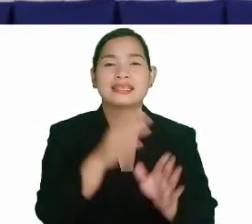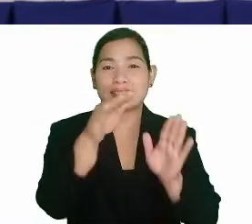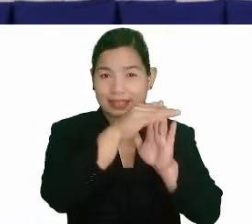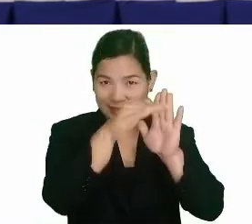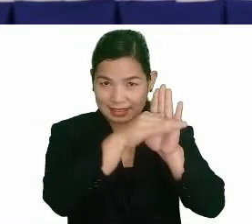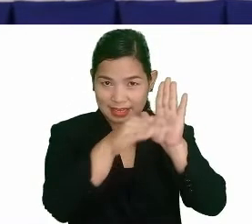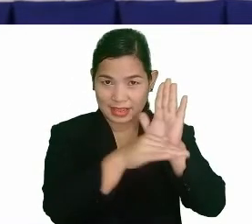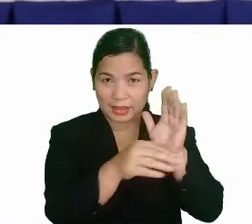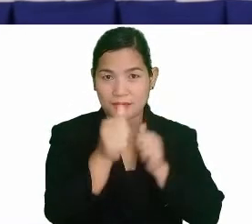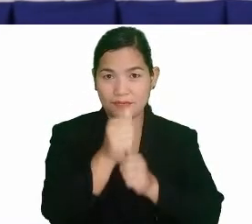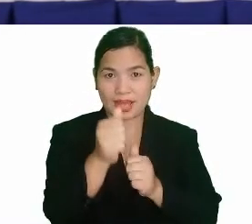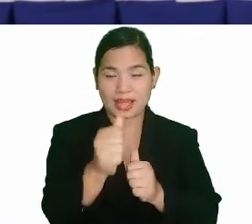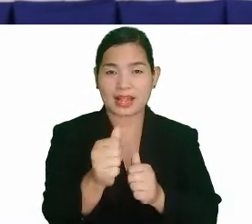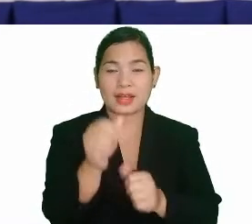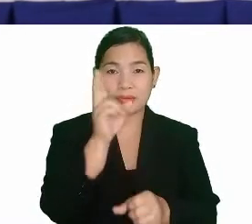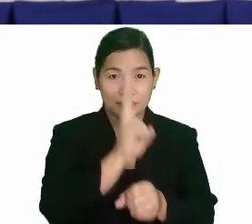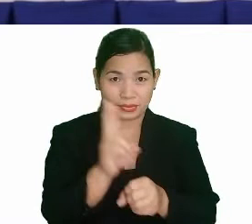microscope.